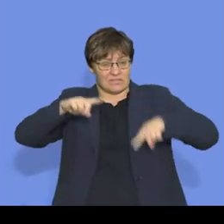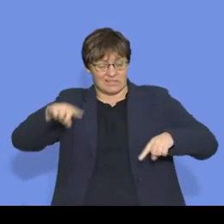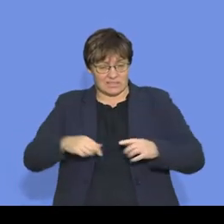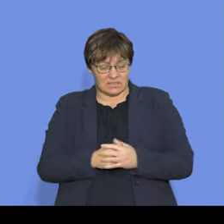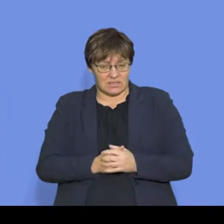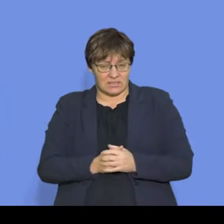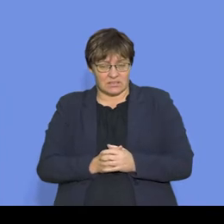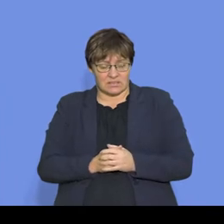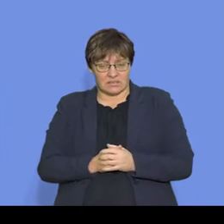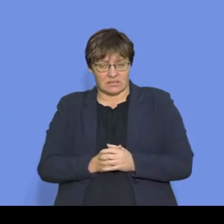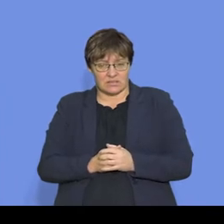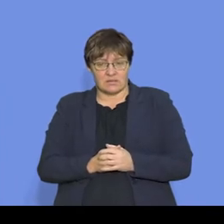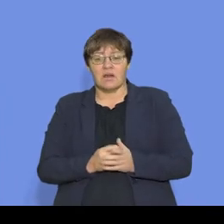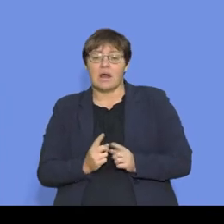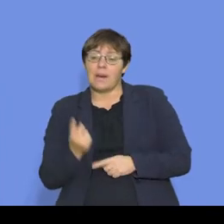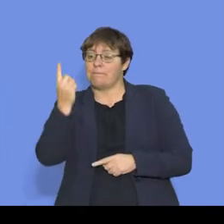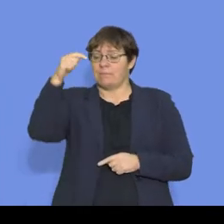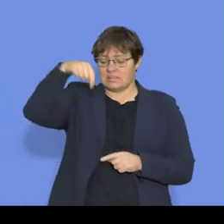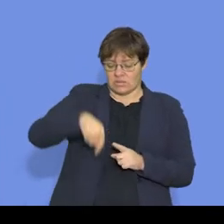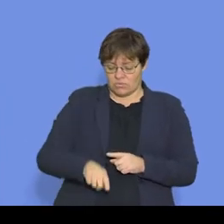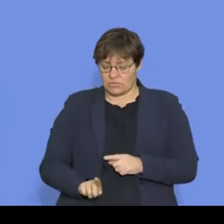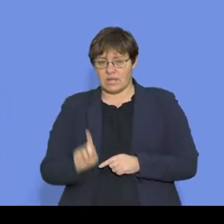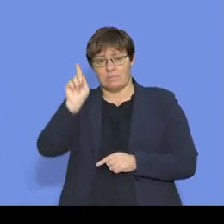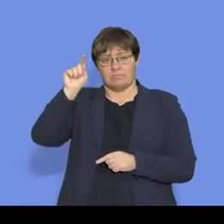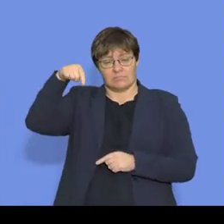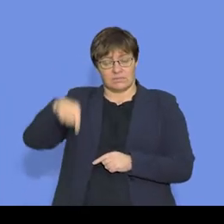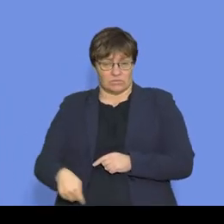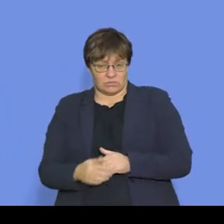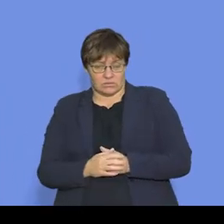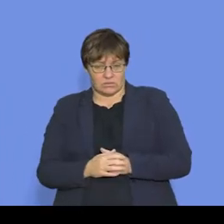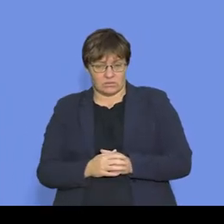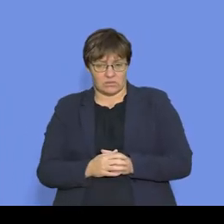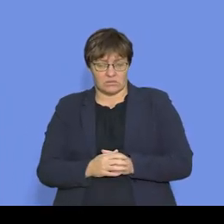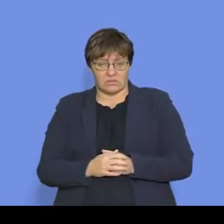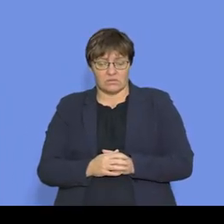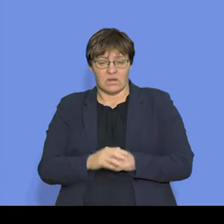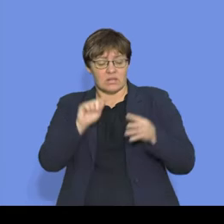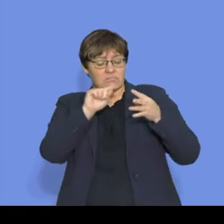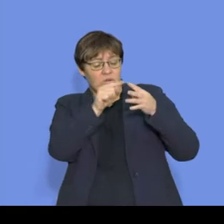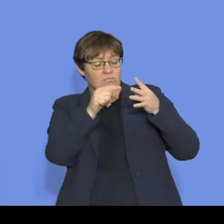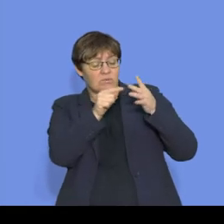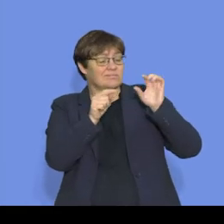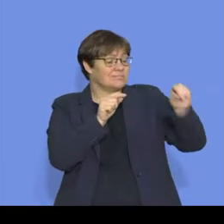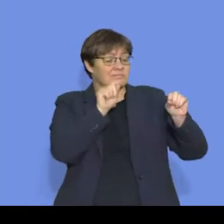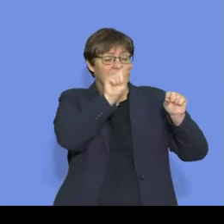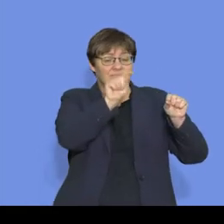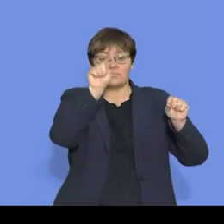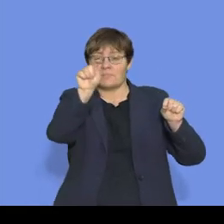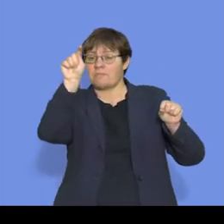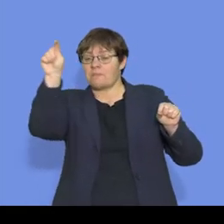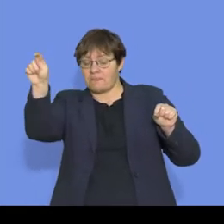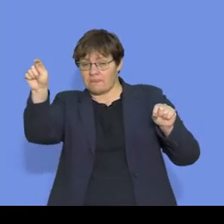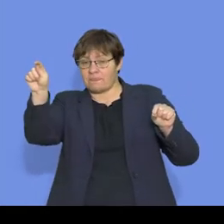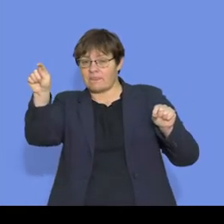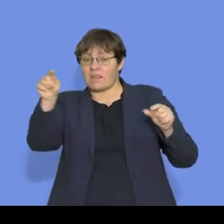biodiversity, goes up and down. And there are 5 spots where there have